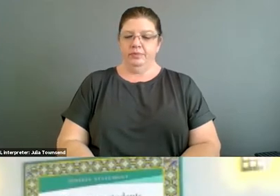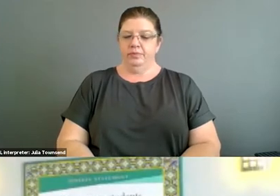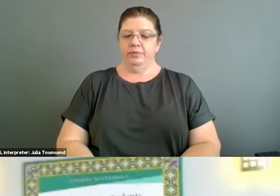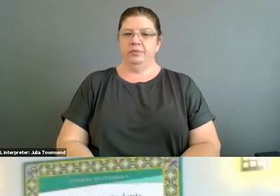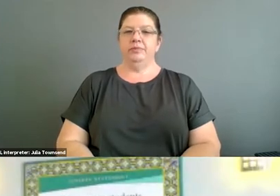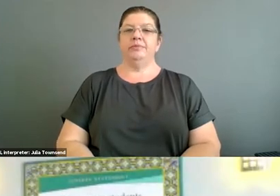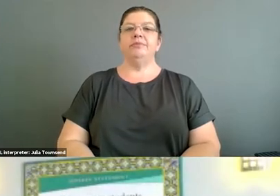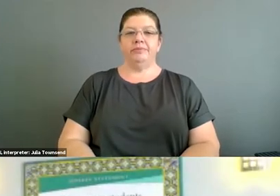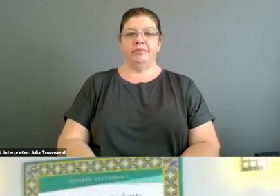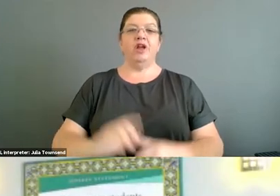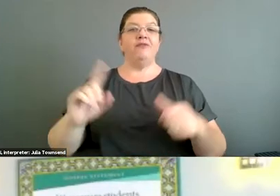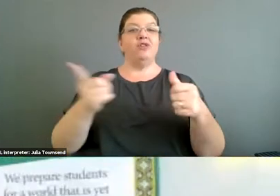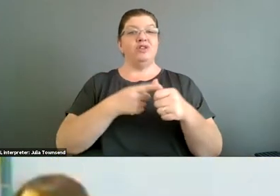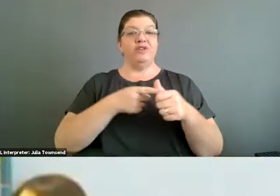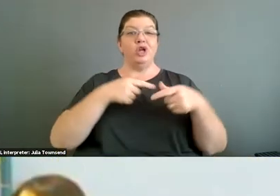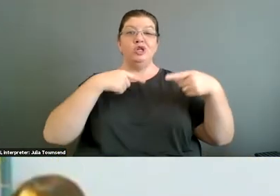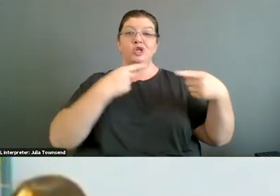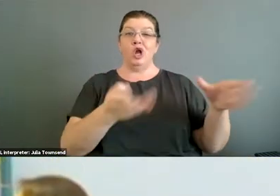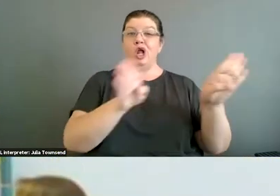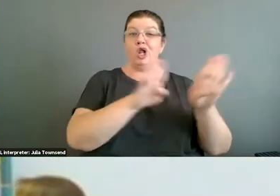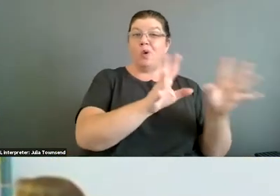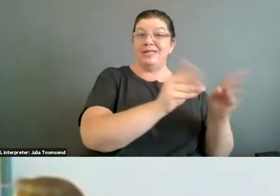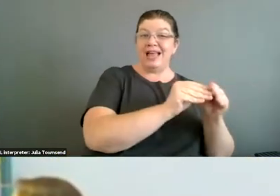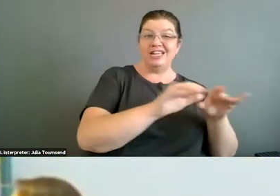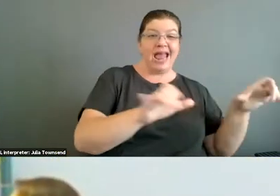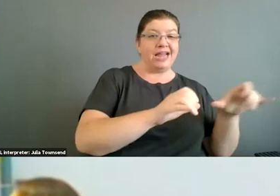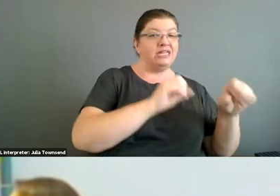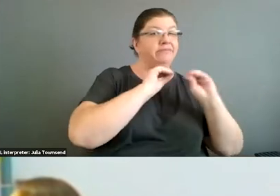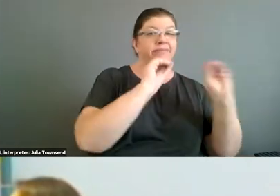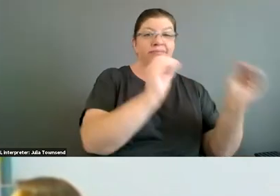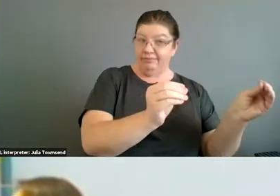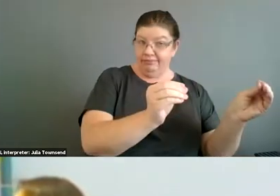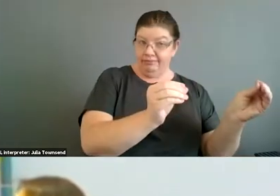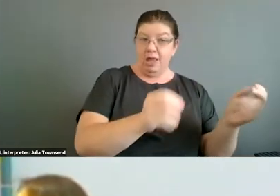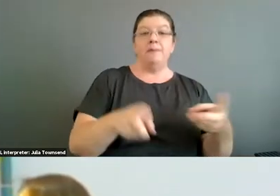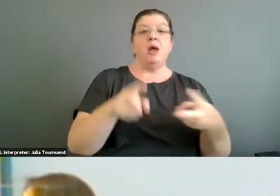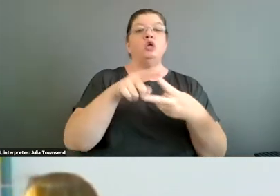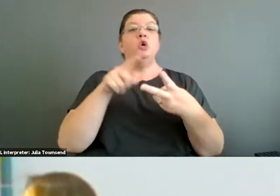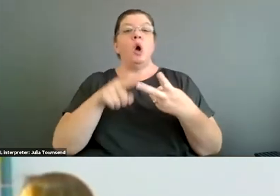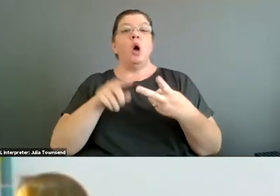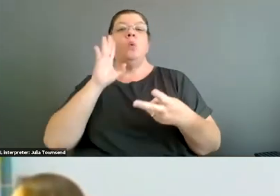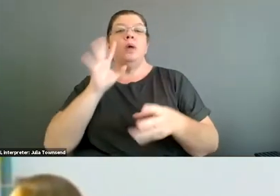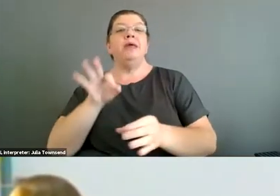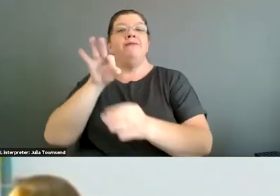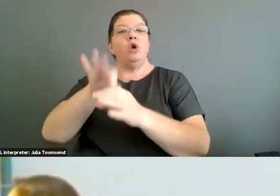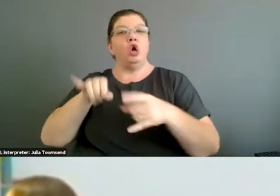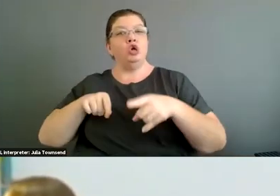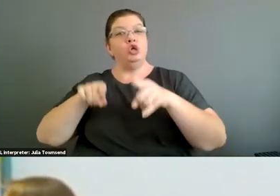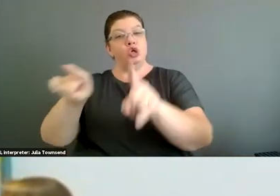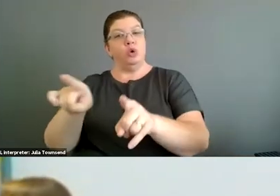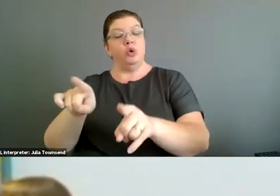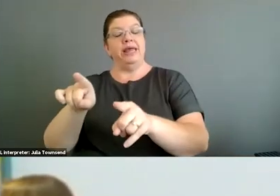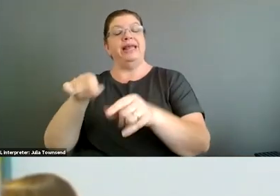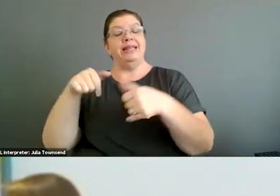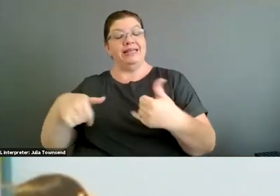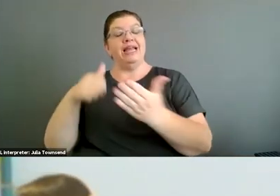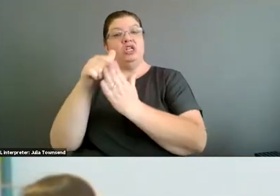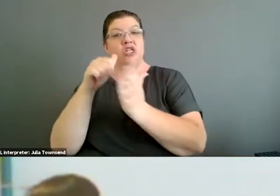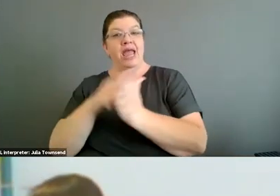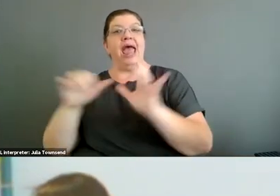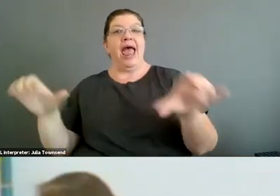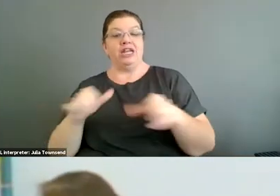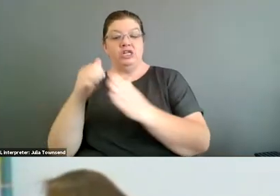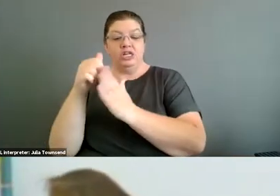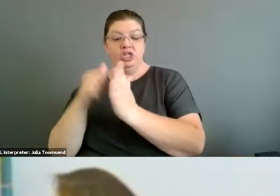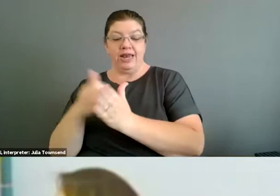First of all, no action was taken in closed session, but two items will be voted on during the action agenda section of this